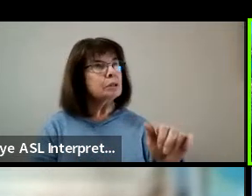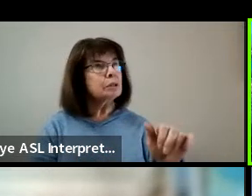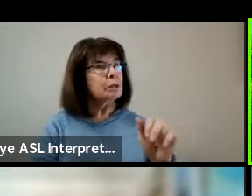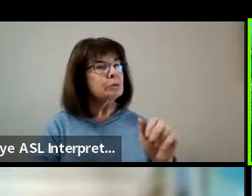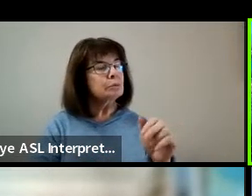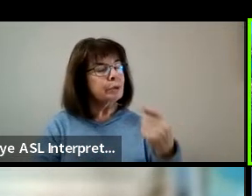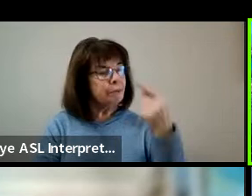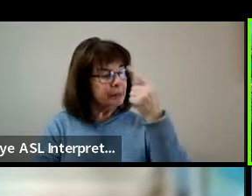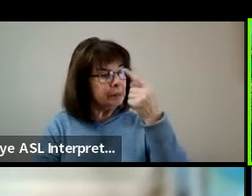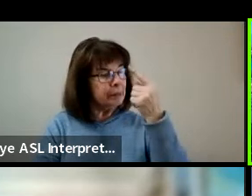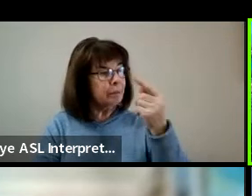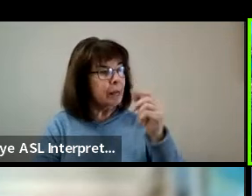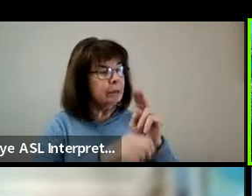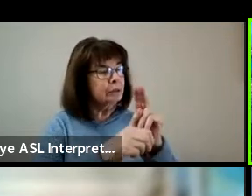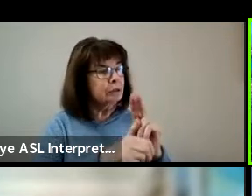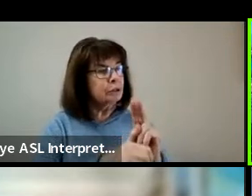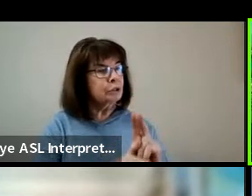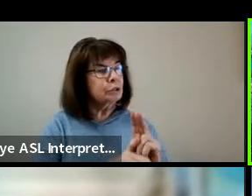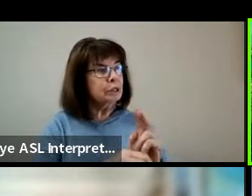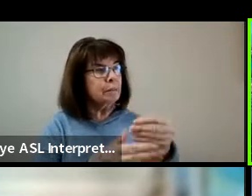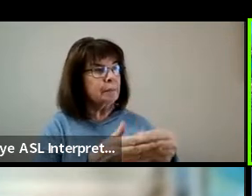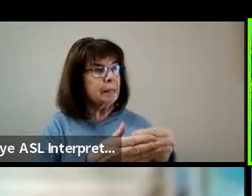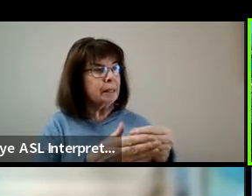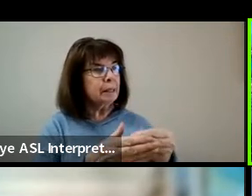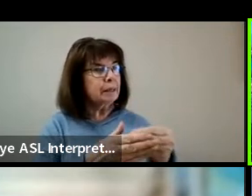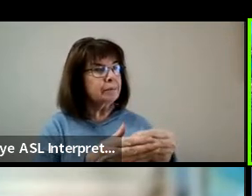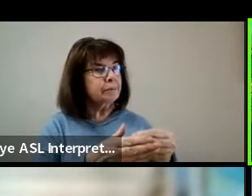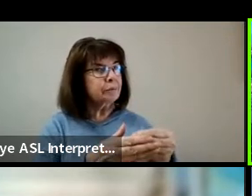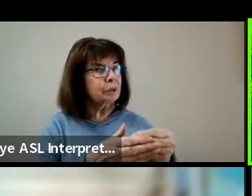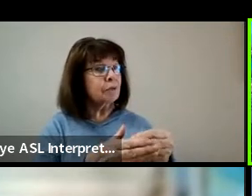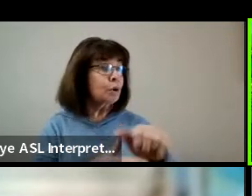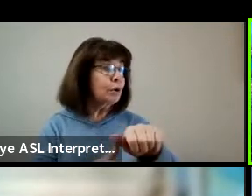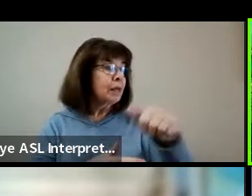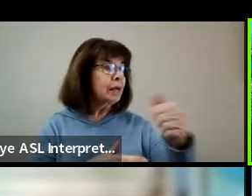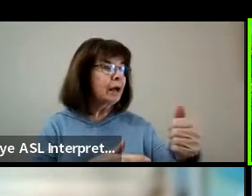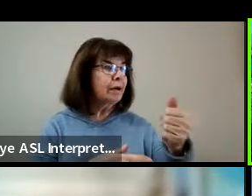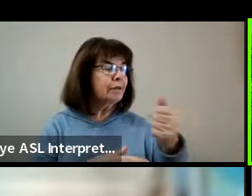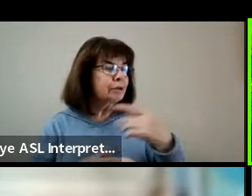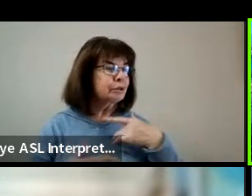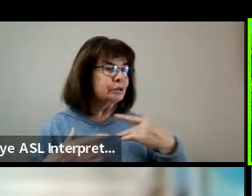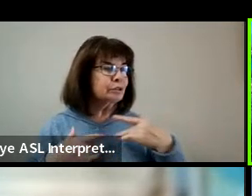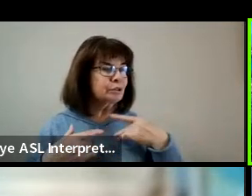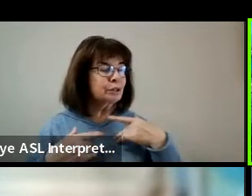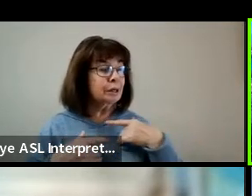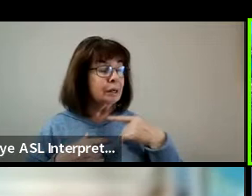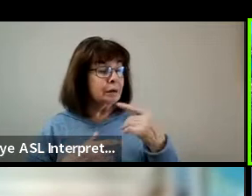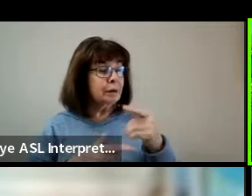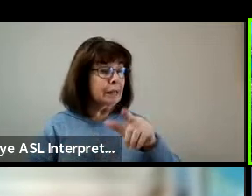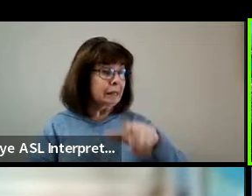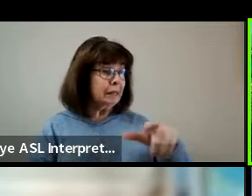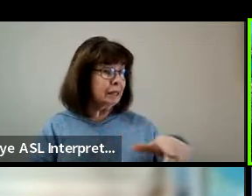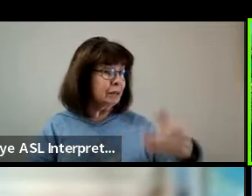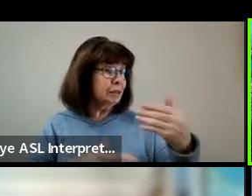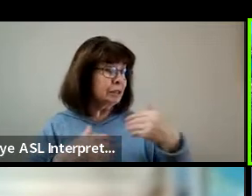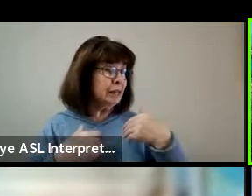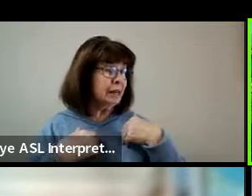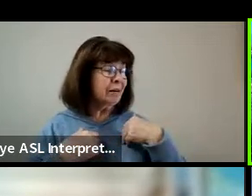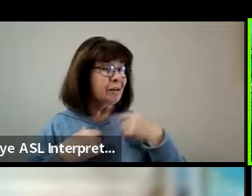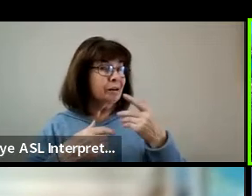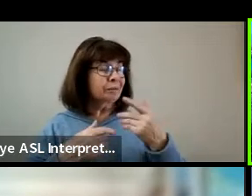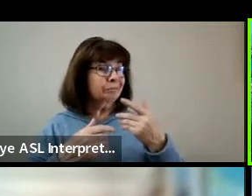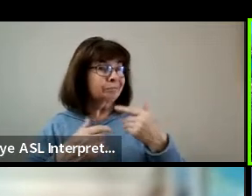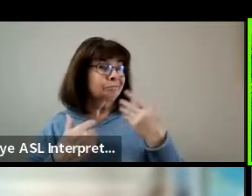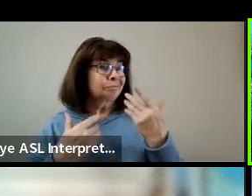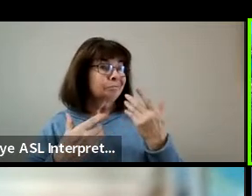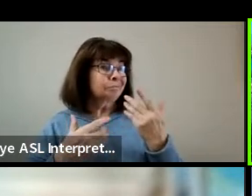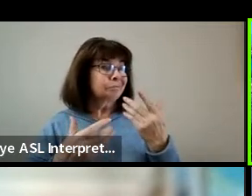money for the other concern that we have are landlords that are facing foreclosure because they didn't have their rent paid. And so we not